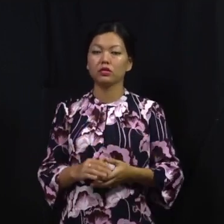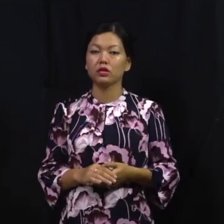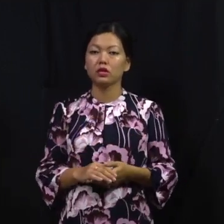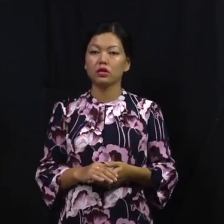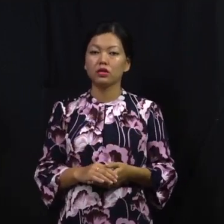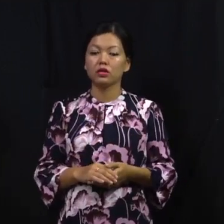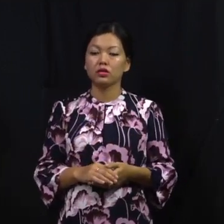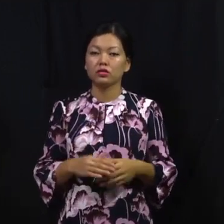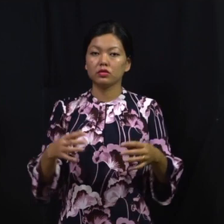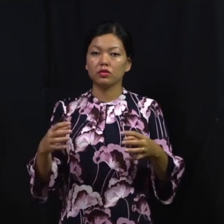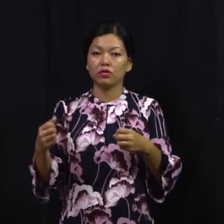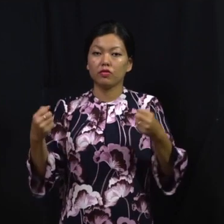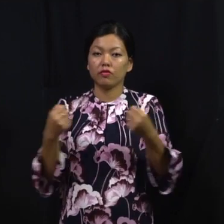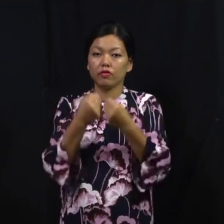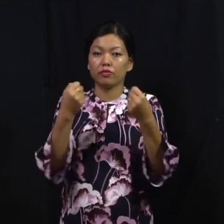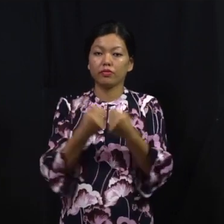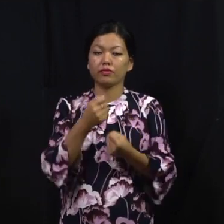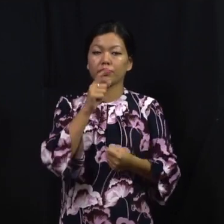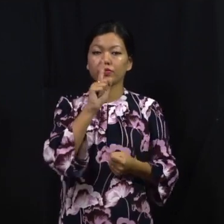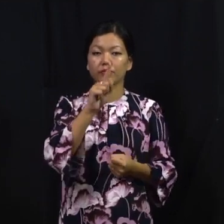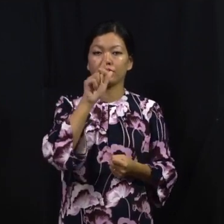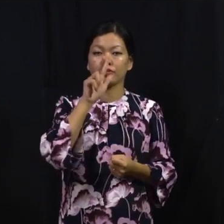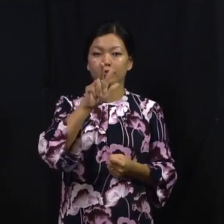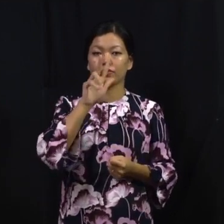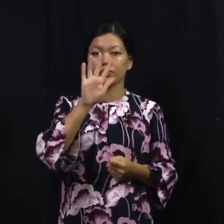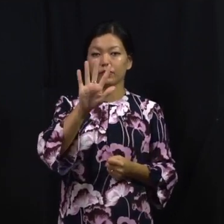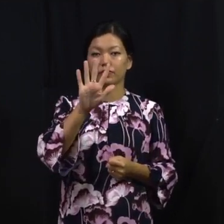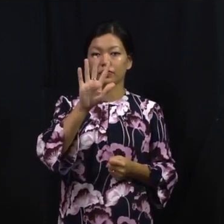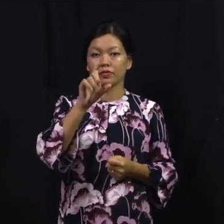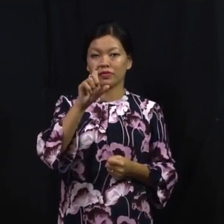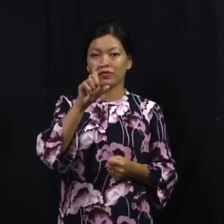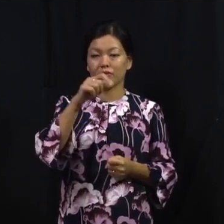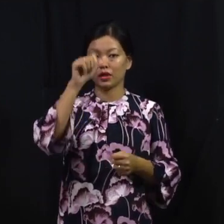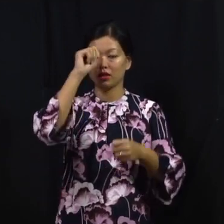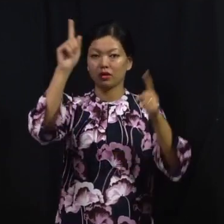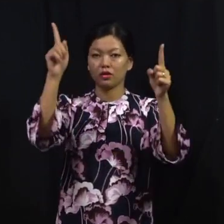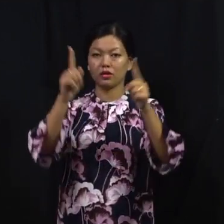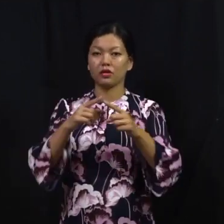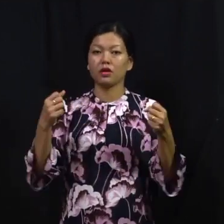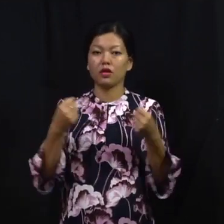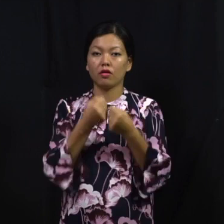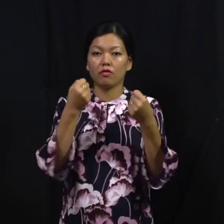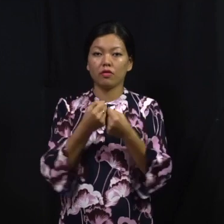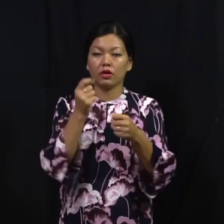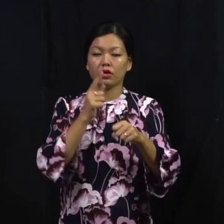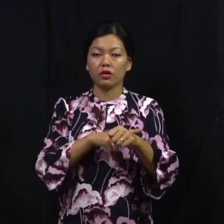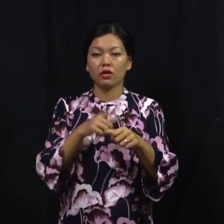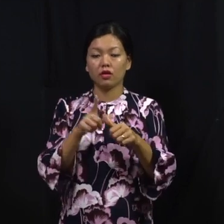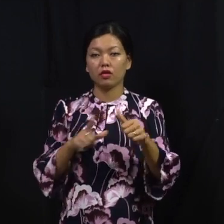revolt of 1857. They were driven by these national sentiments, okay, a feeling of nationalism. So with